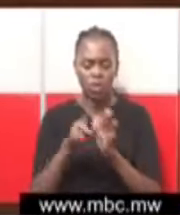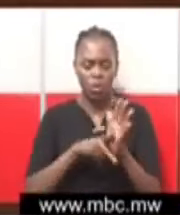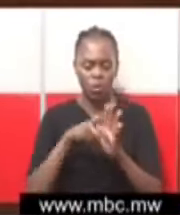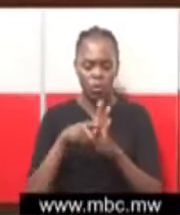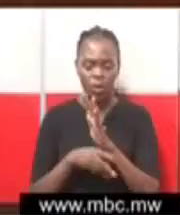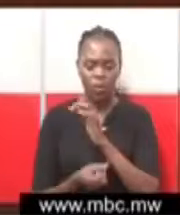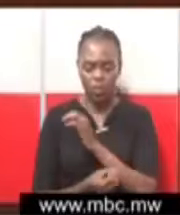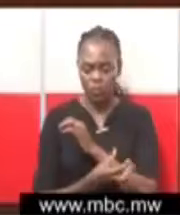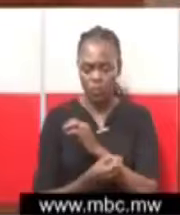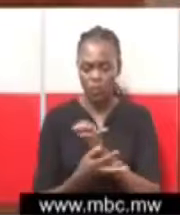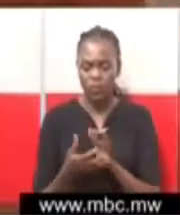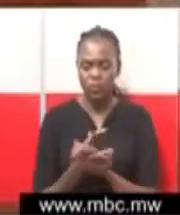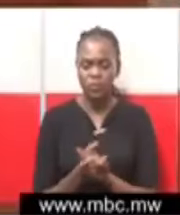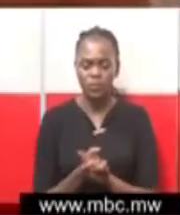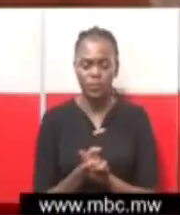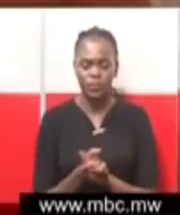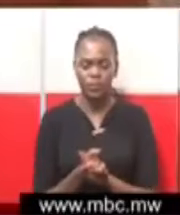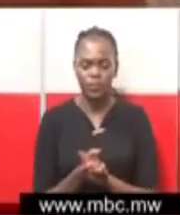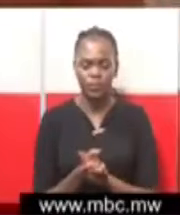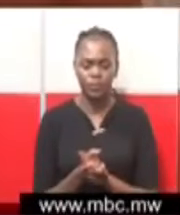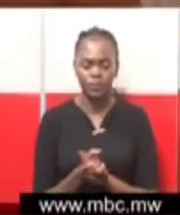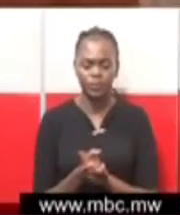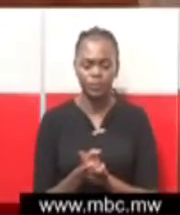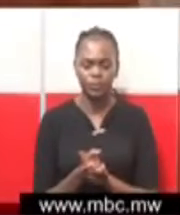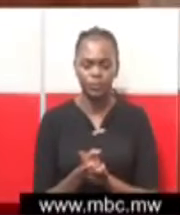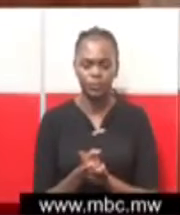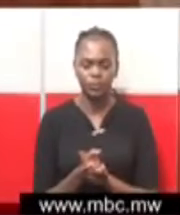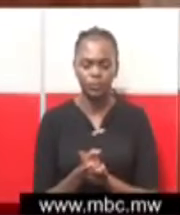explained by Enoch Katuya.